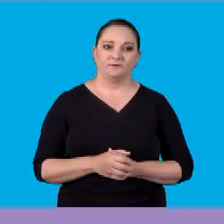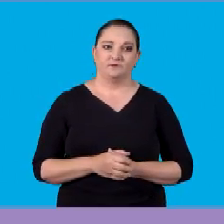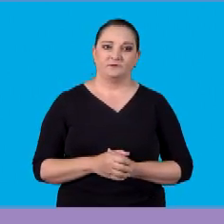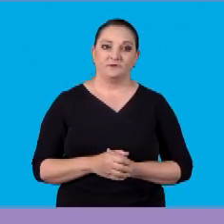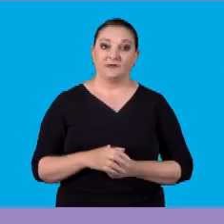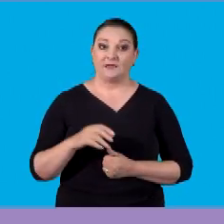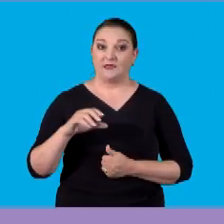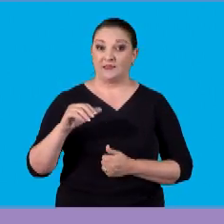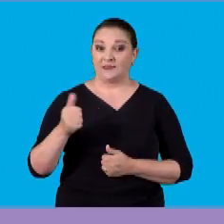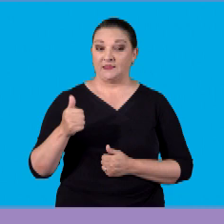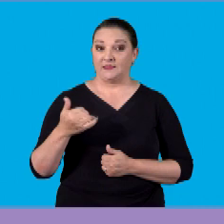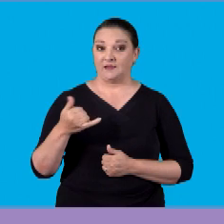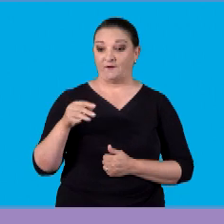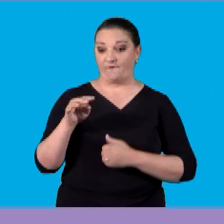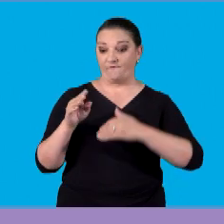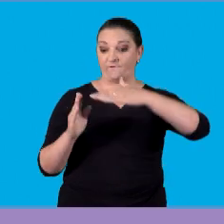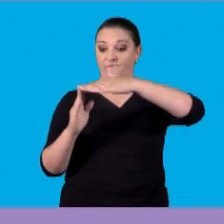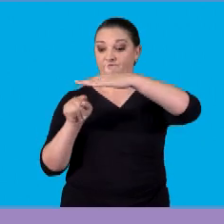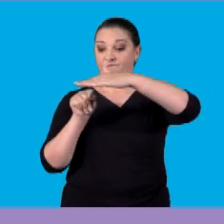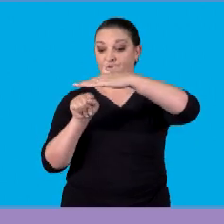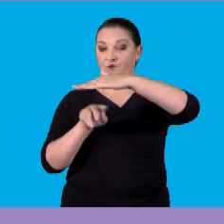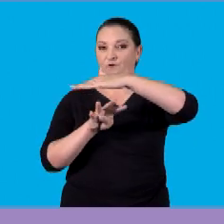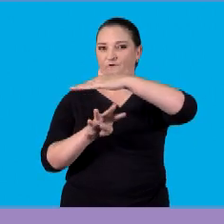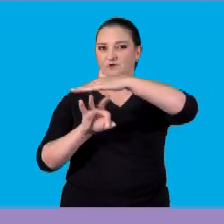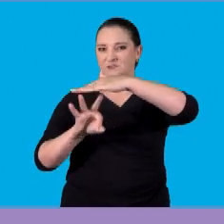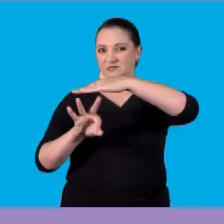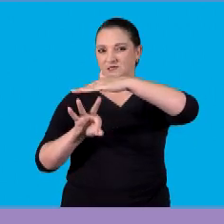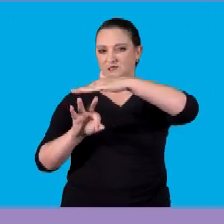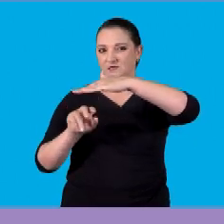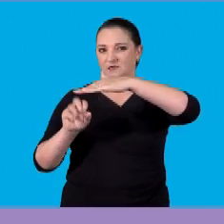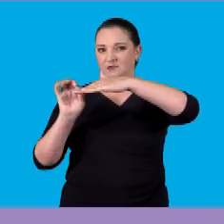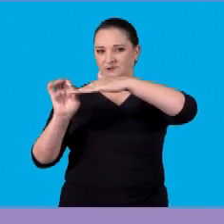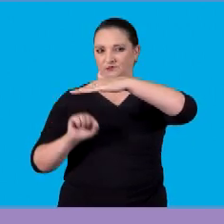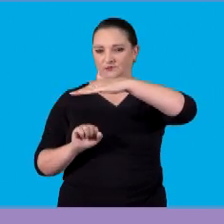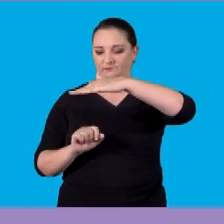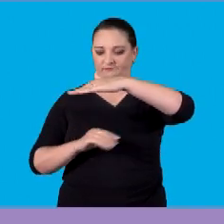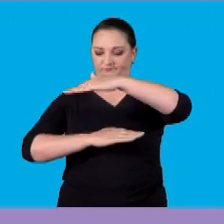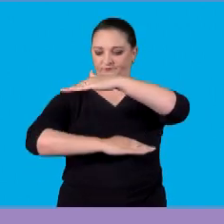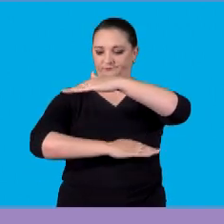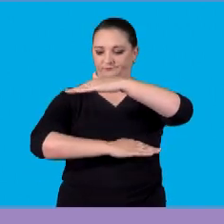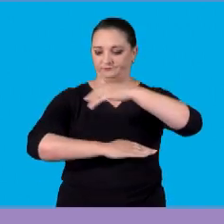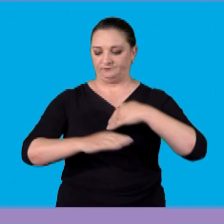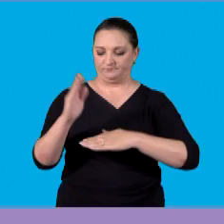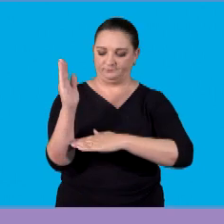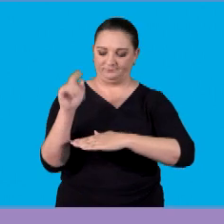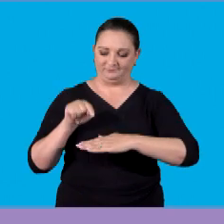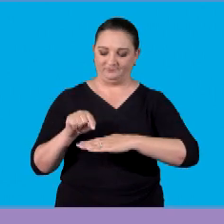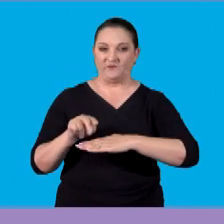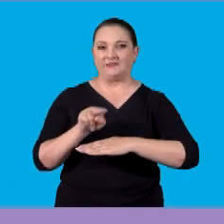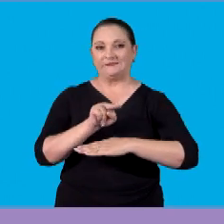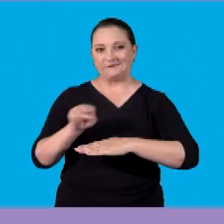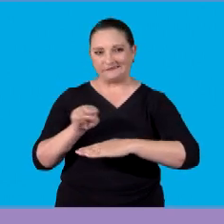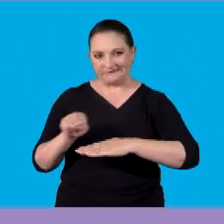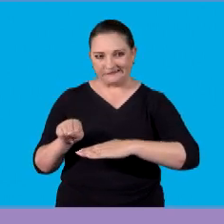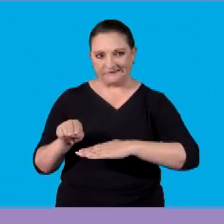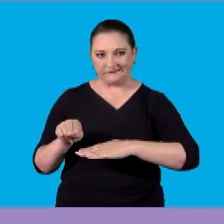Then we have our z, so our y there is 43 degrees. Then we have our z, and our z is opposite the given